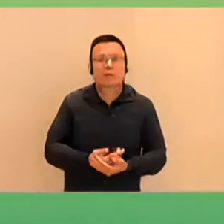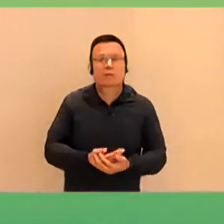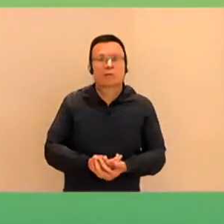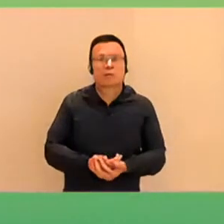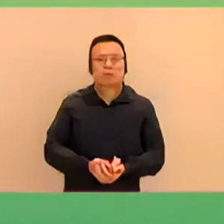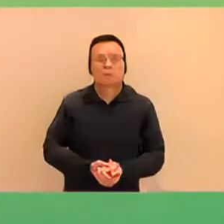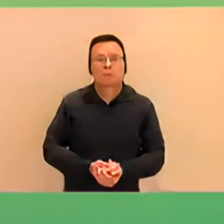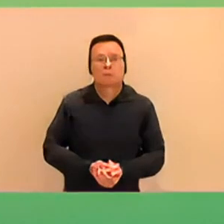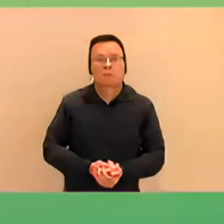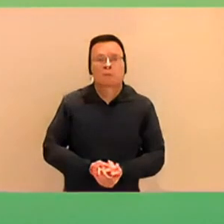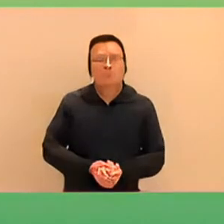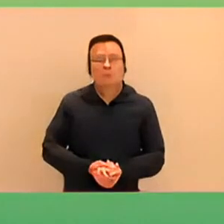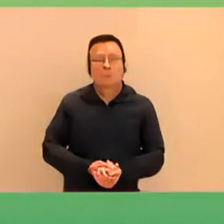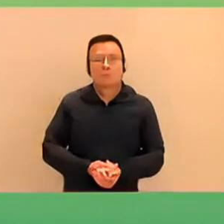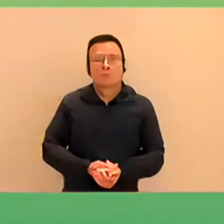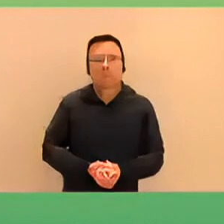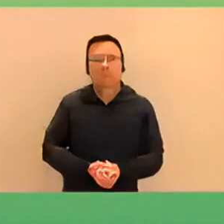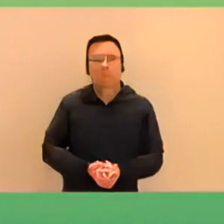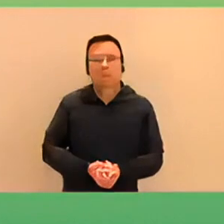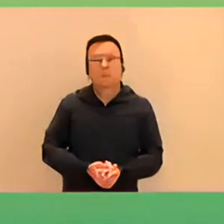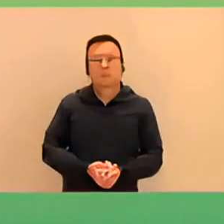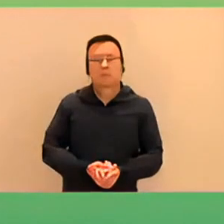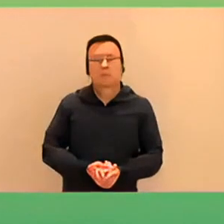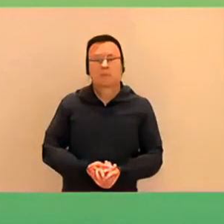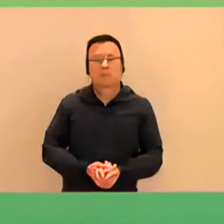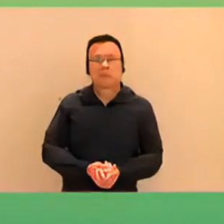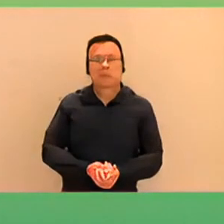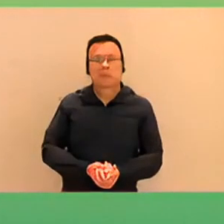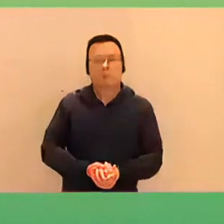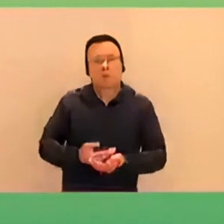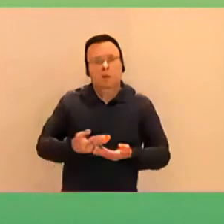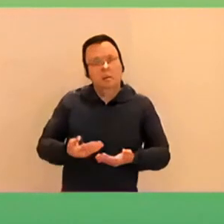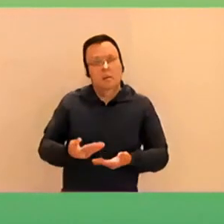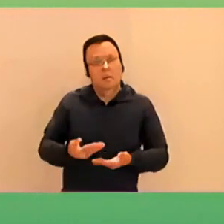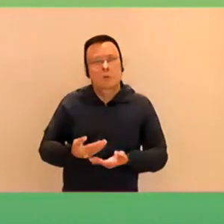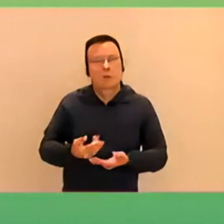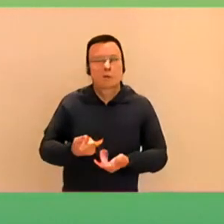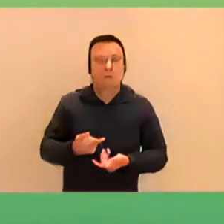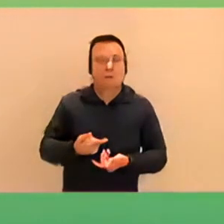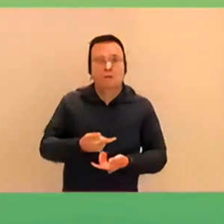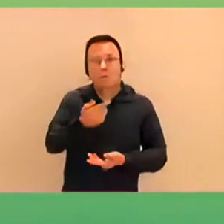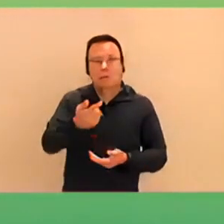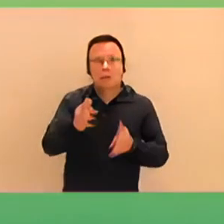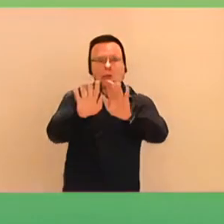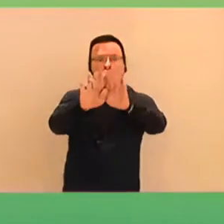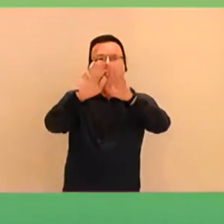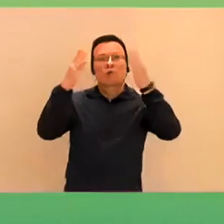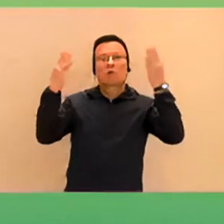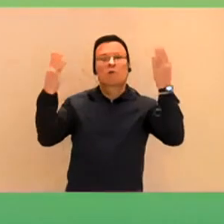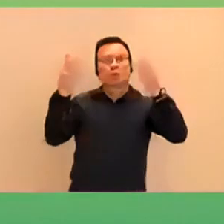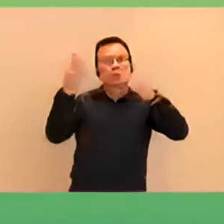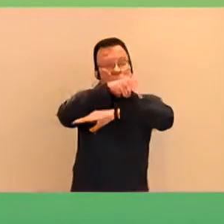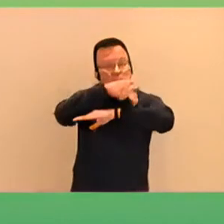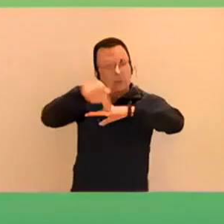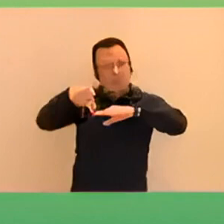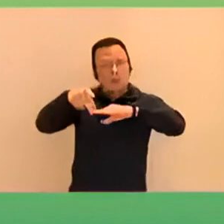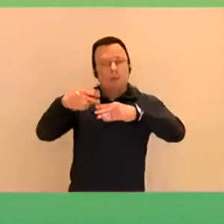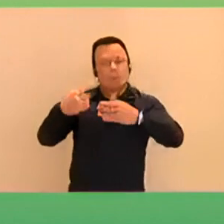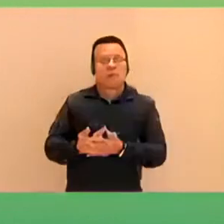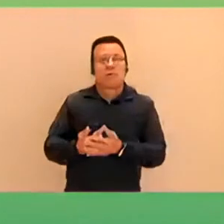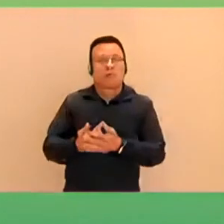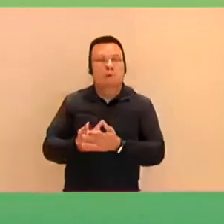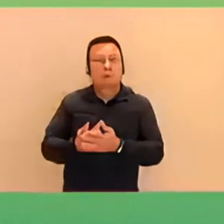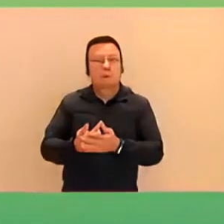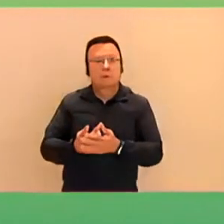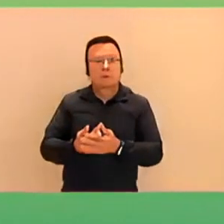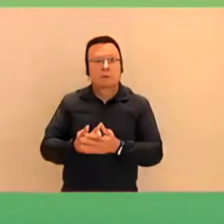be very active. And also a lot of high performance of a windows facade with passive design, with cooling ceiling, displacement ventilation, and